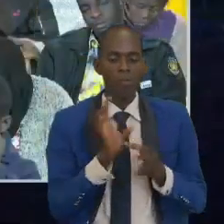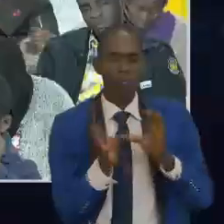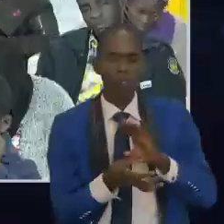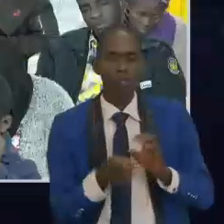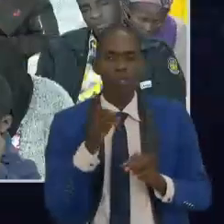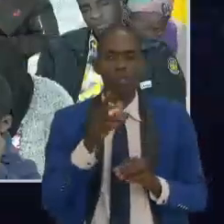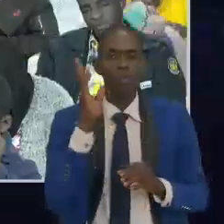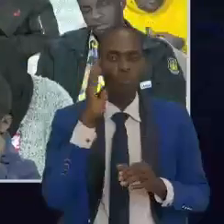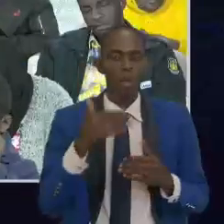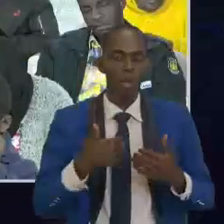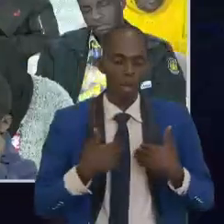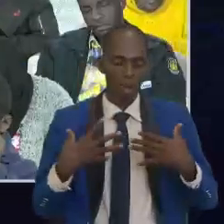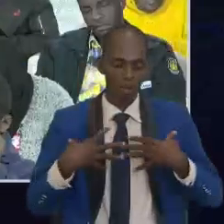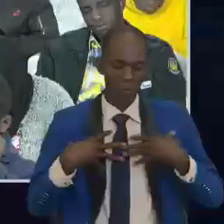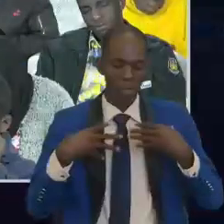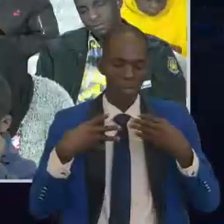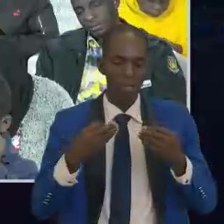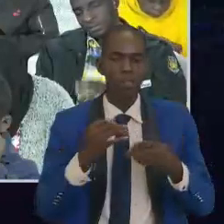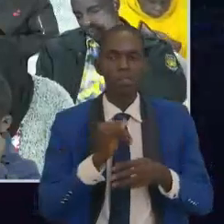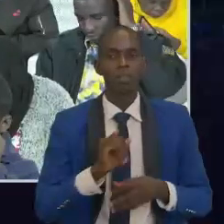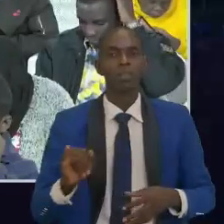have healing.